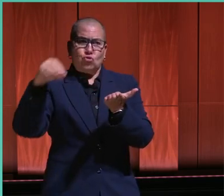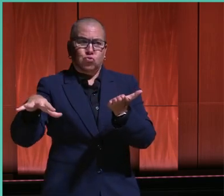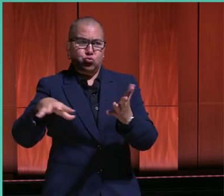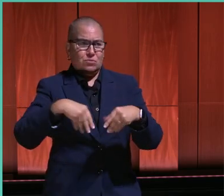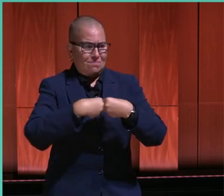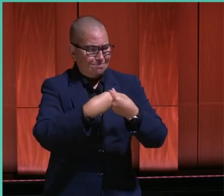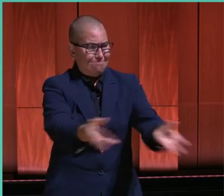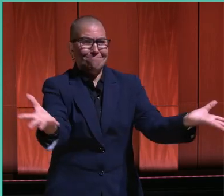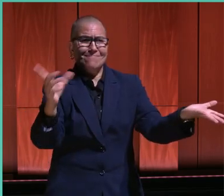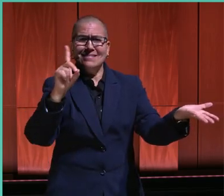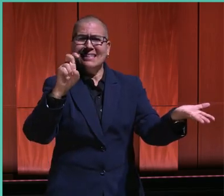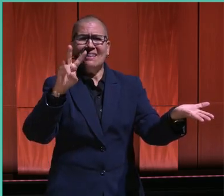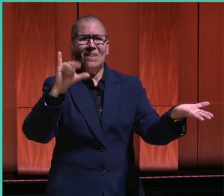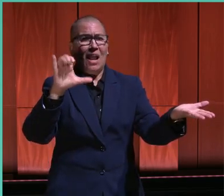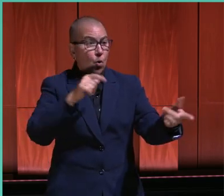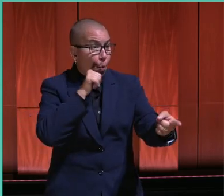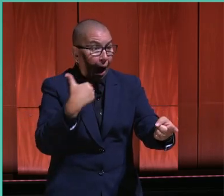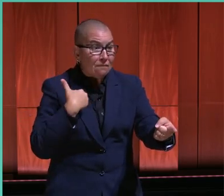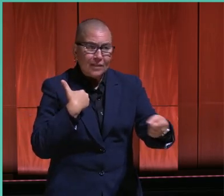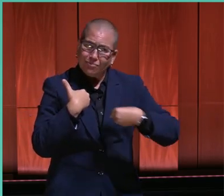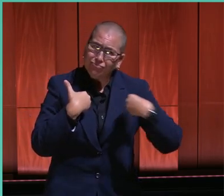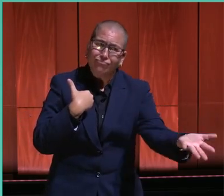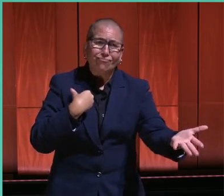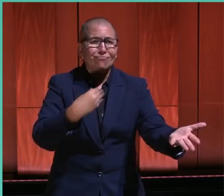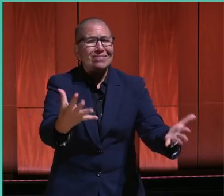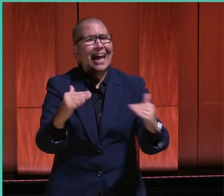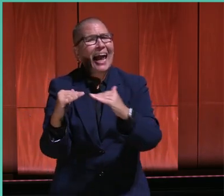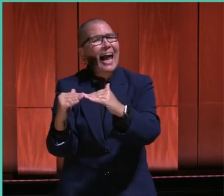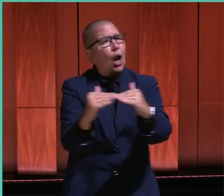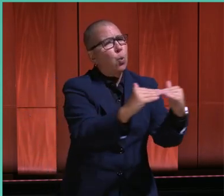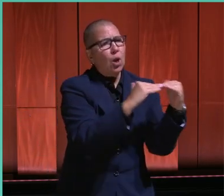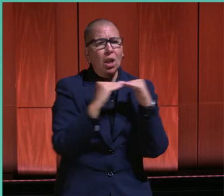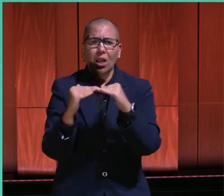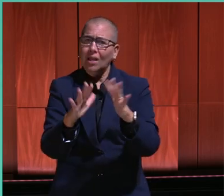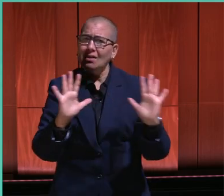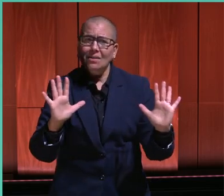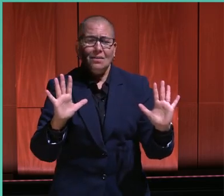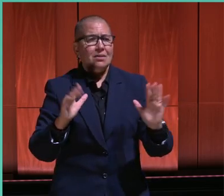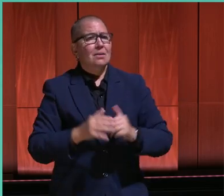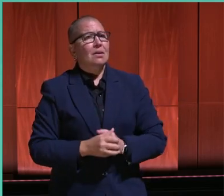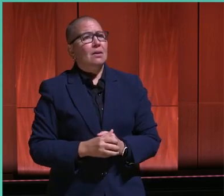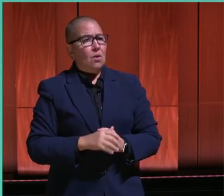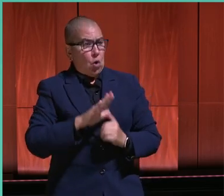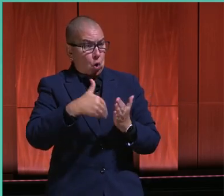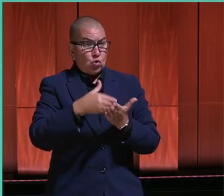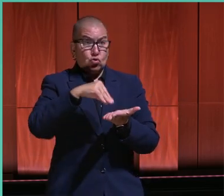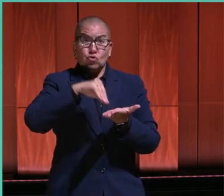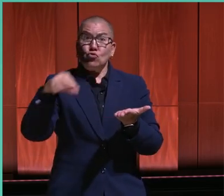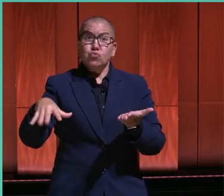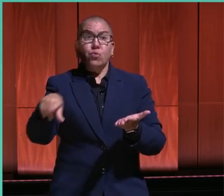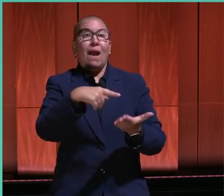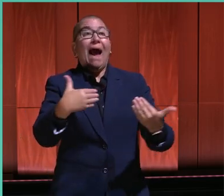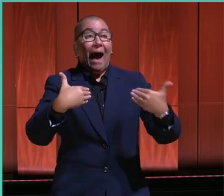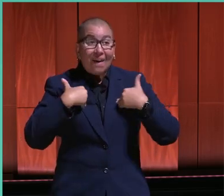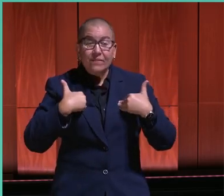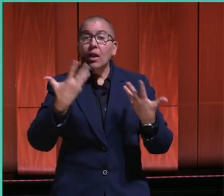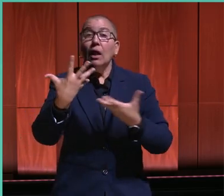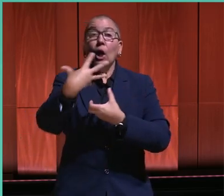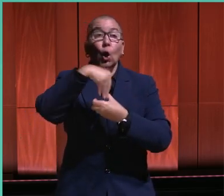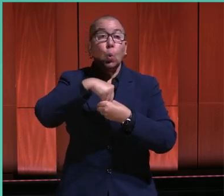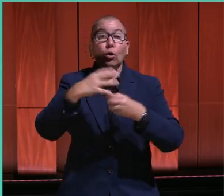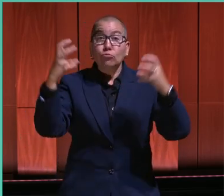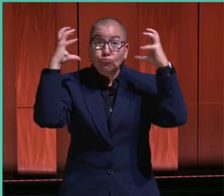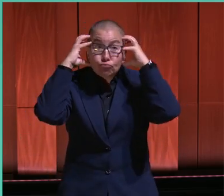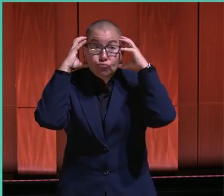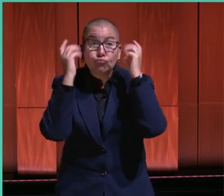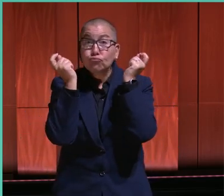To ensure that we have equitable access across the county, all students will receive a pair of headphones, chargers, a protective case that goes with that iPad,